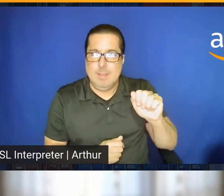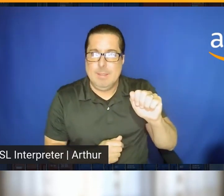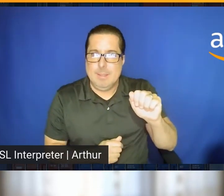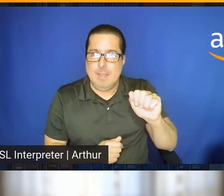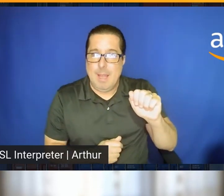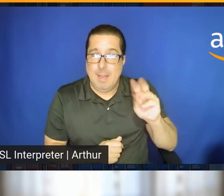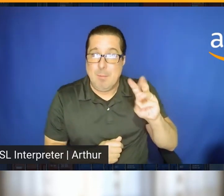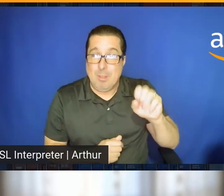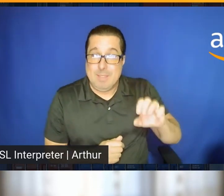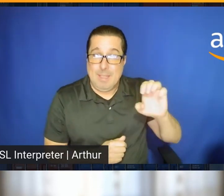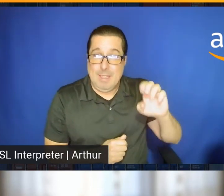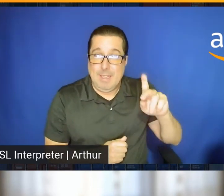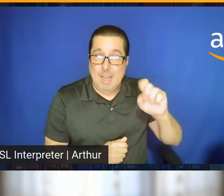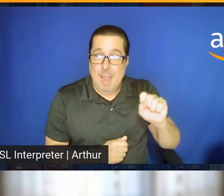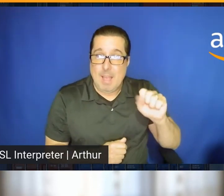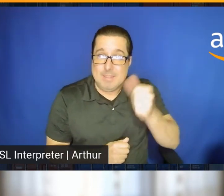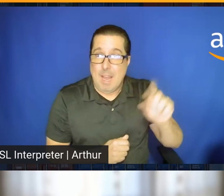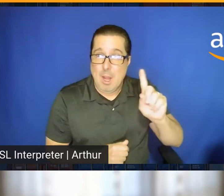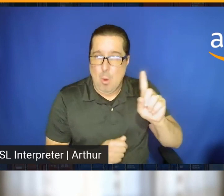off.